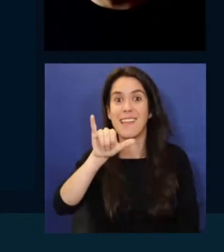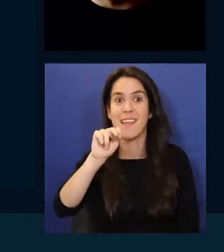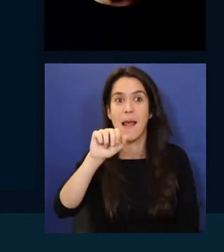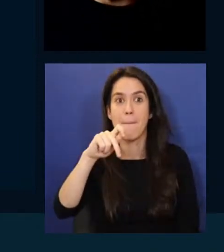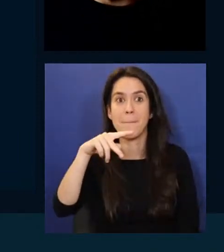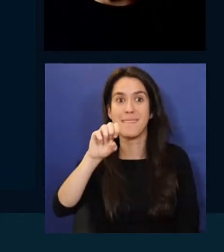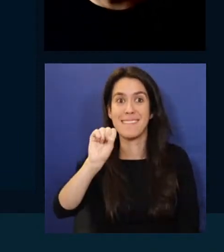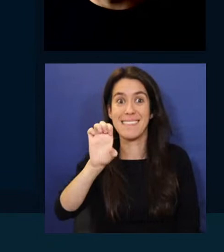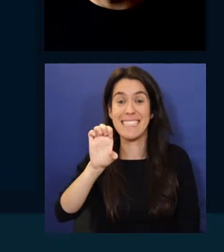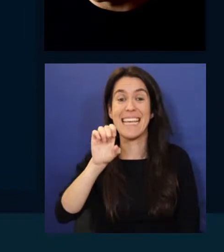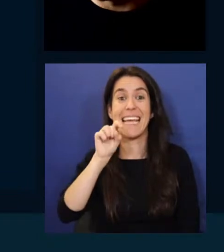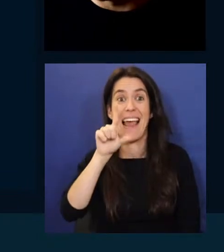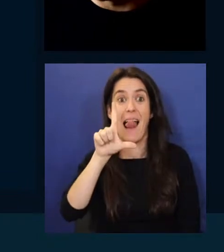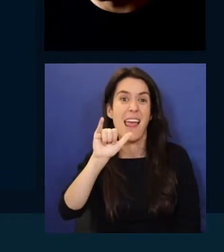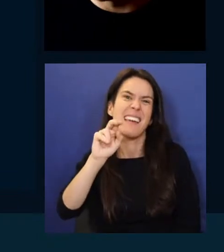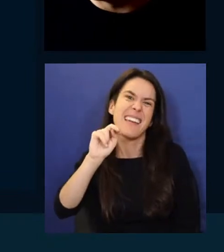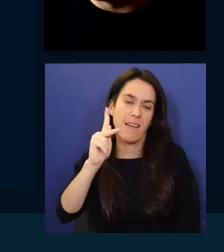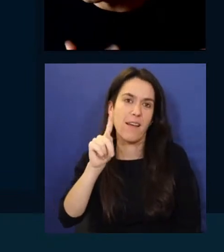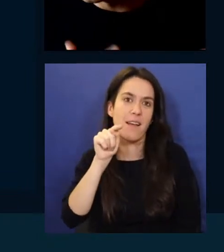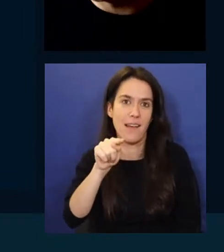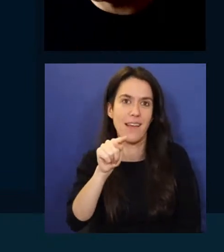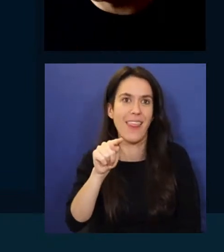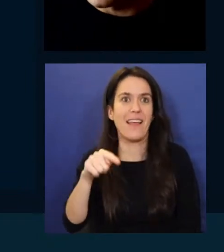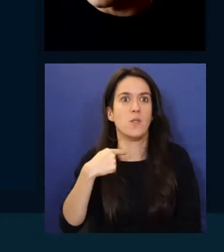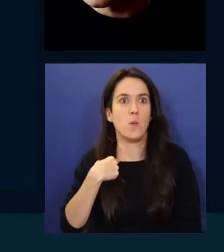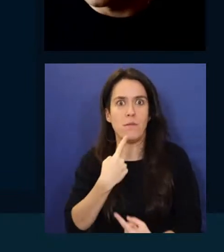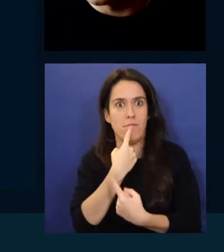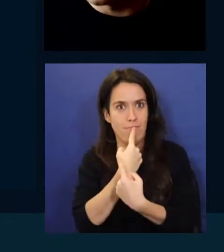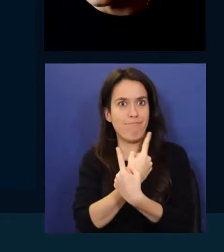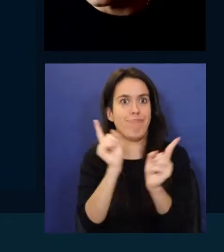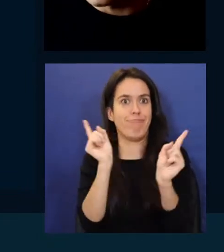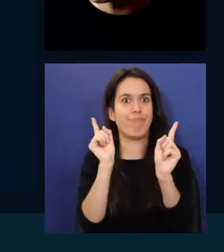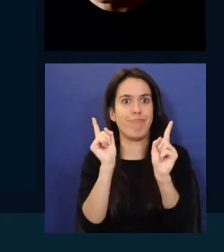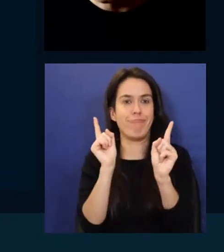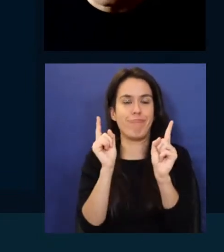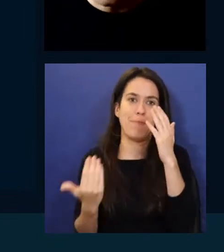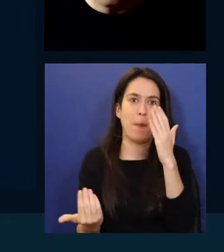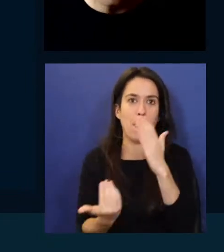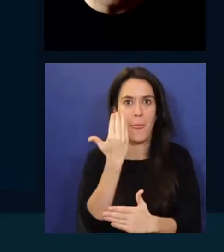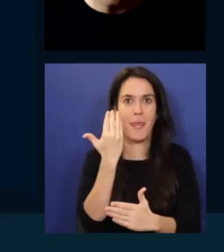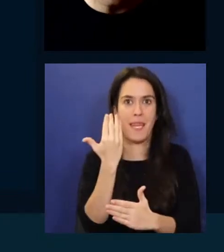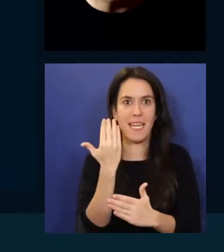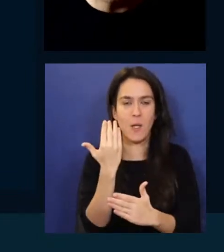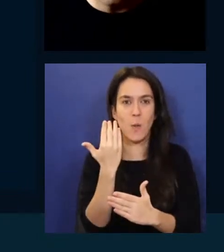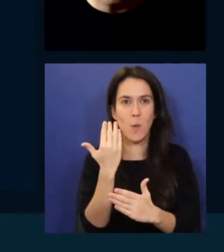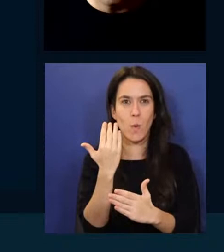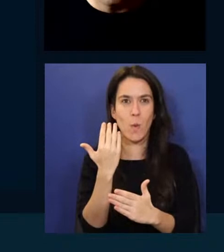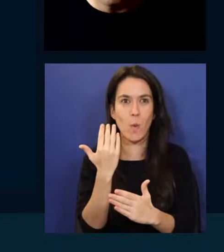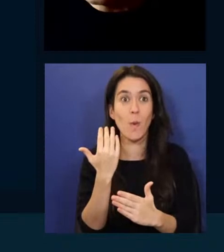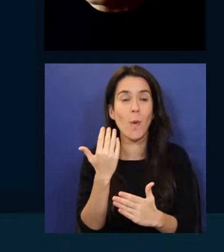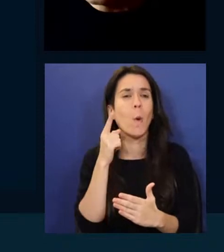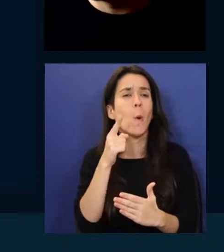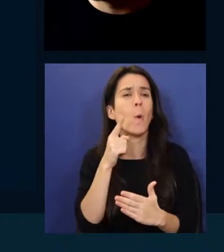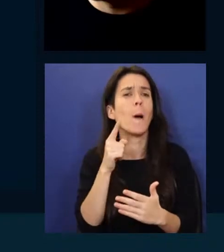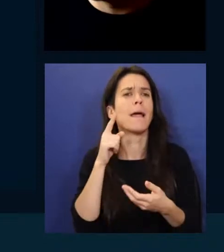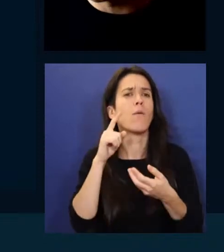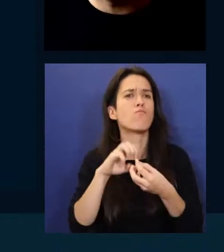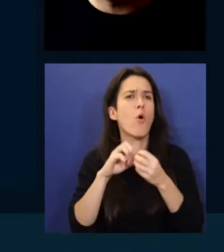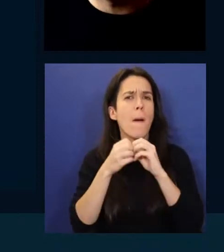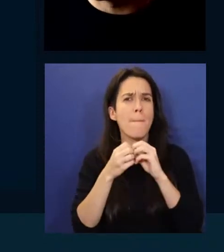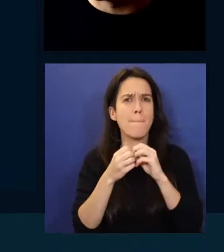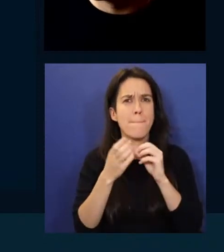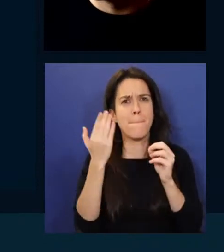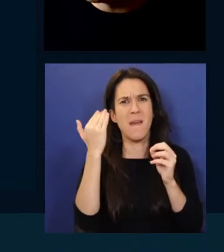of innovation that we announced onto Synapse earlier this year at Build. And the key problem there we tried to solve was the